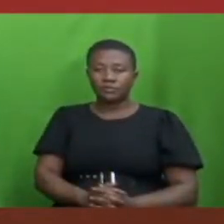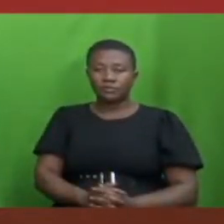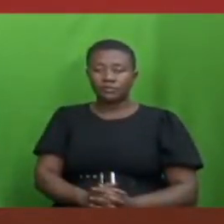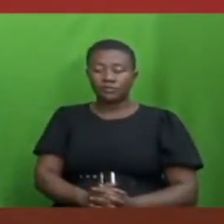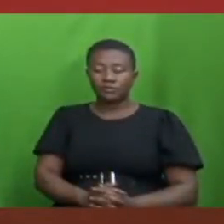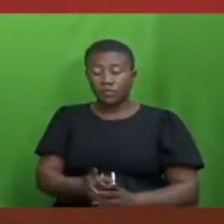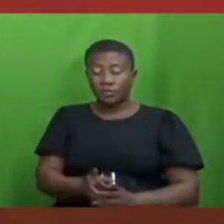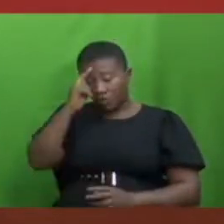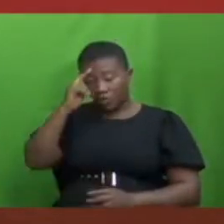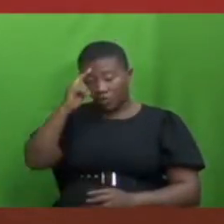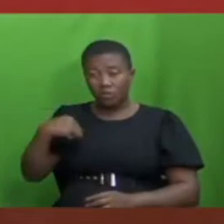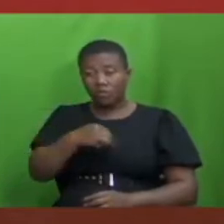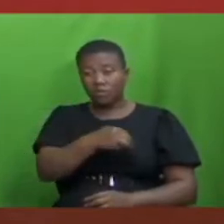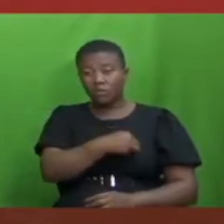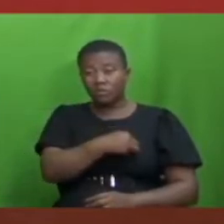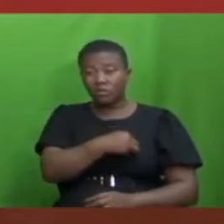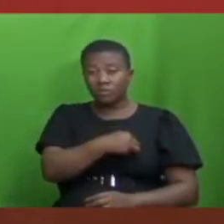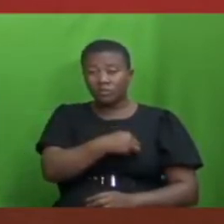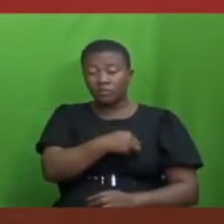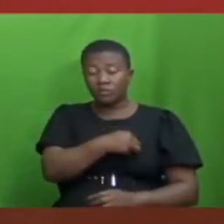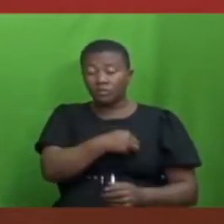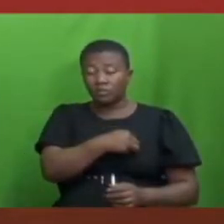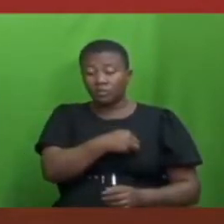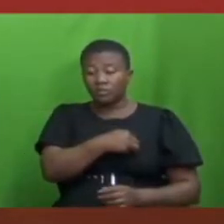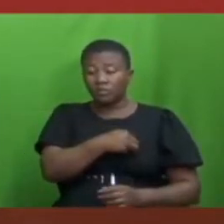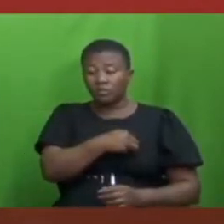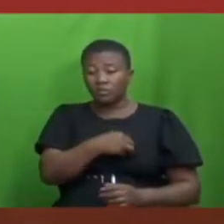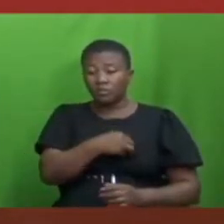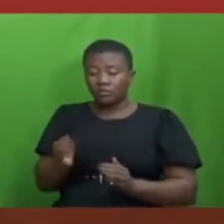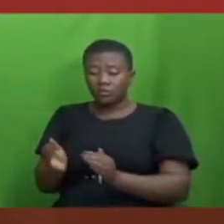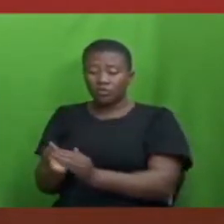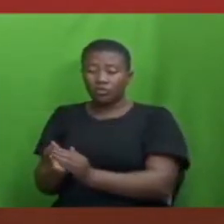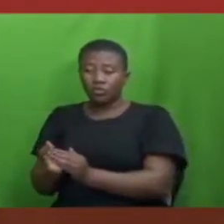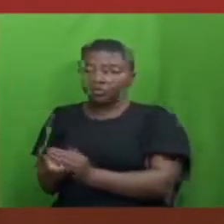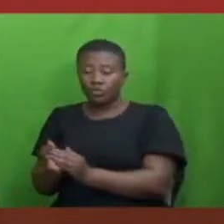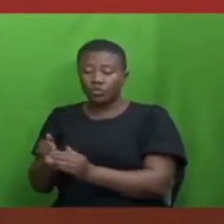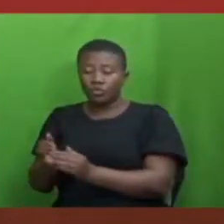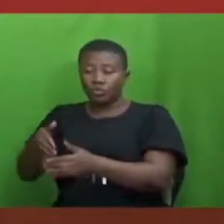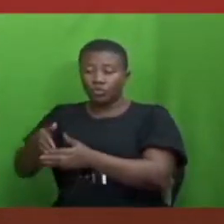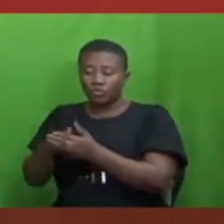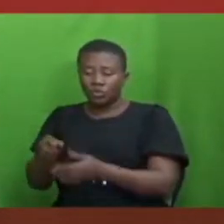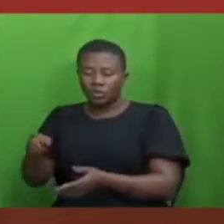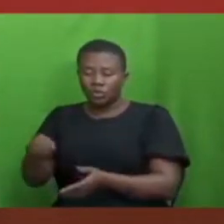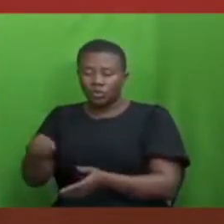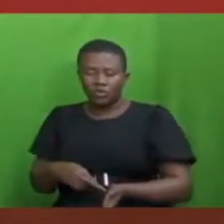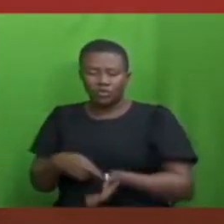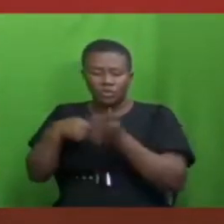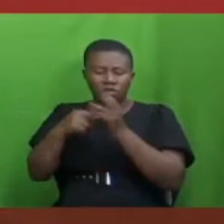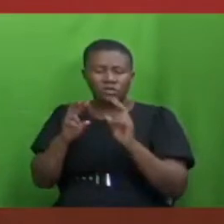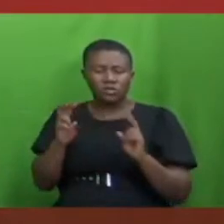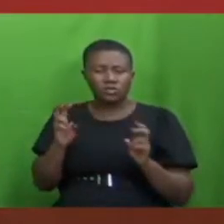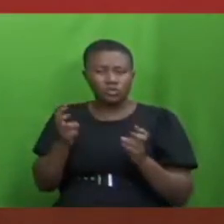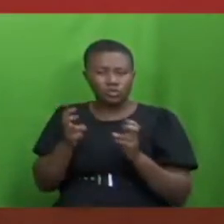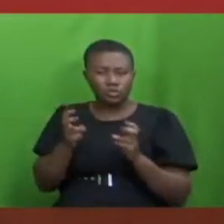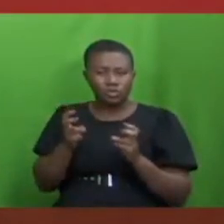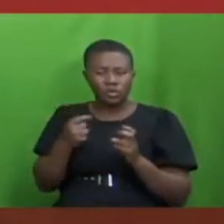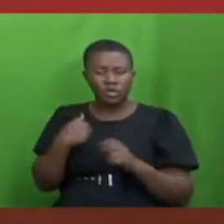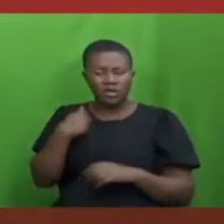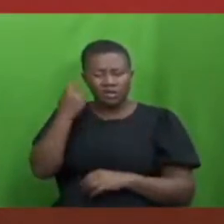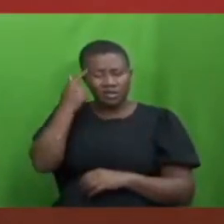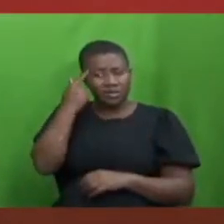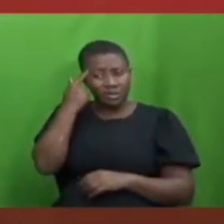Honourable Members, the minority leader has raised an issue which I